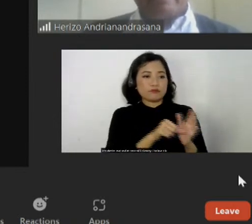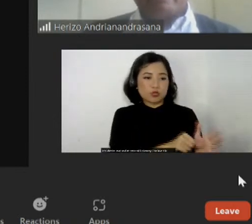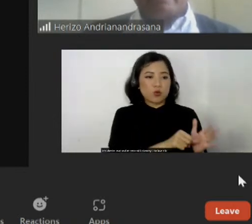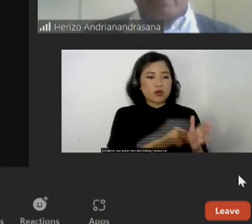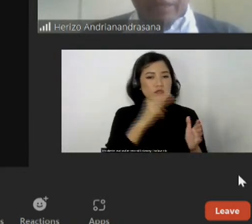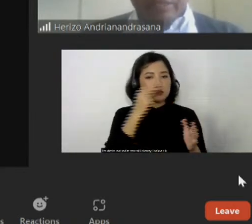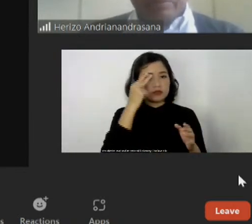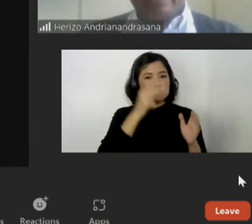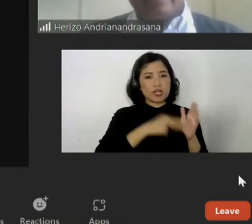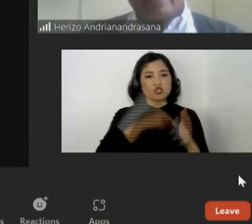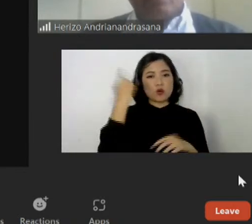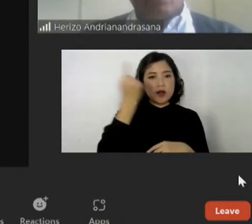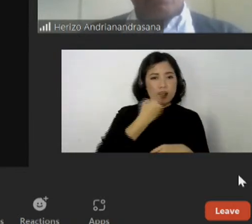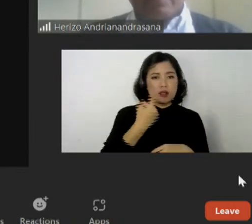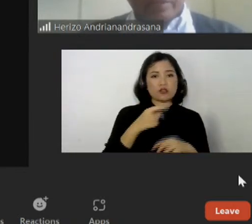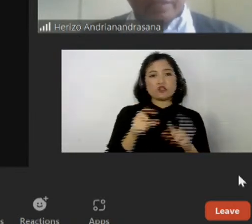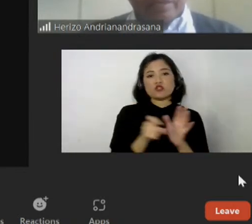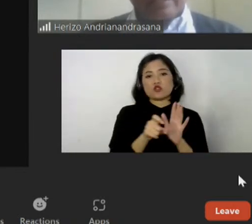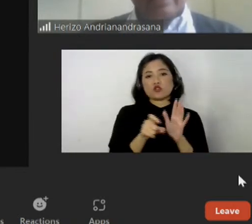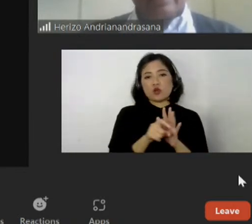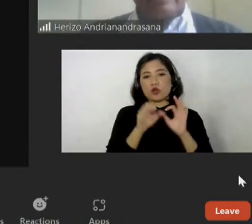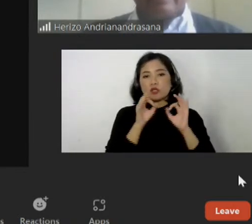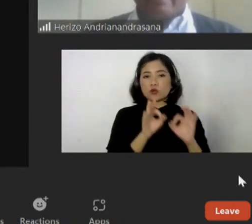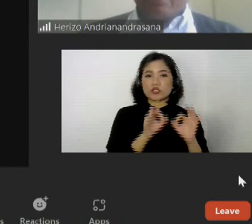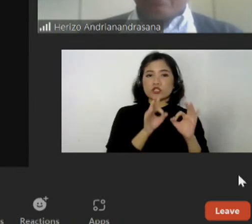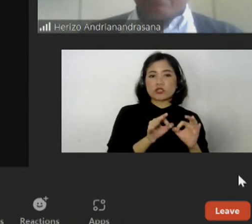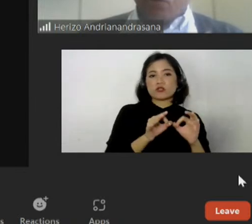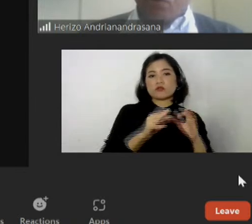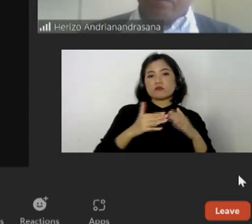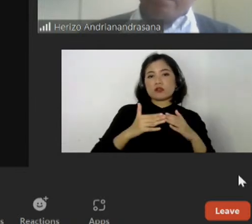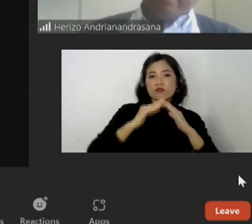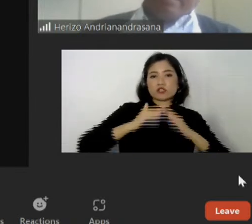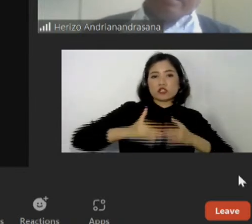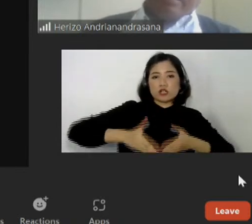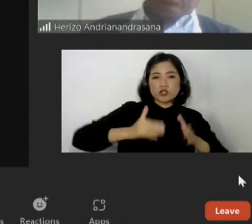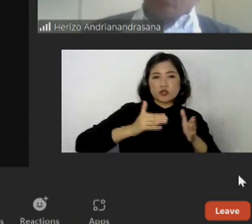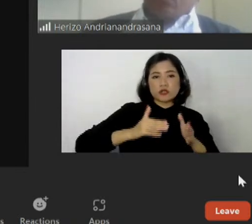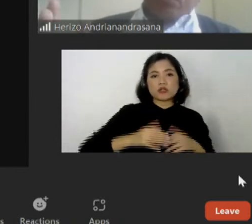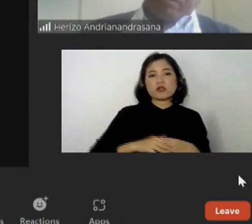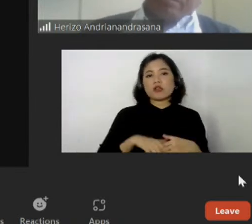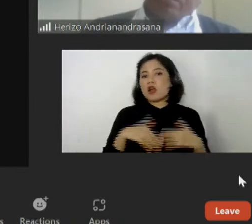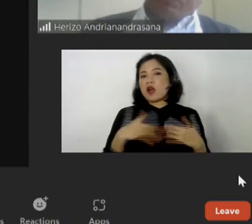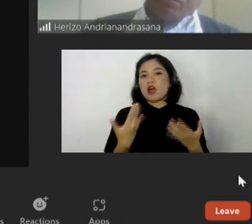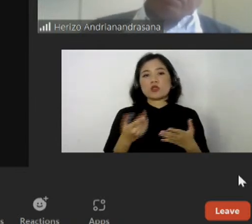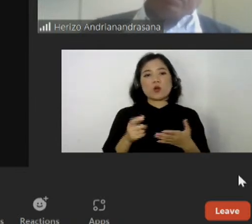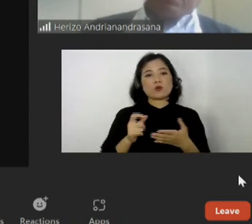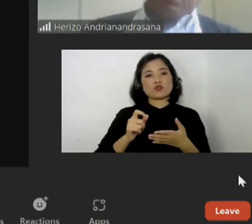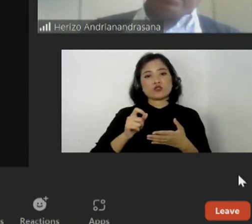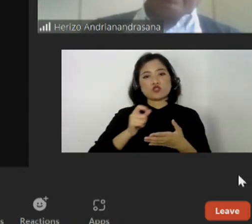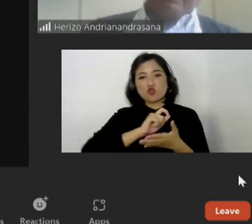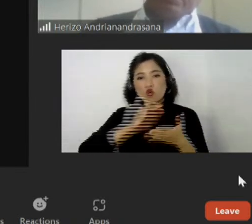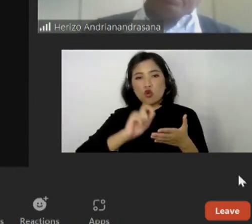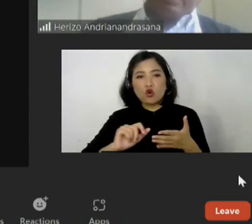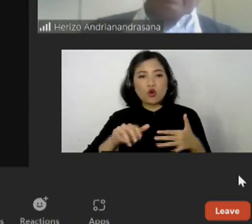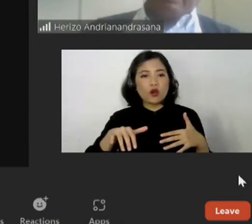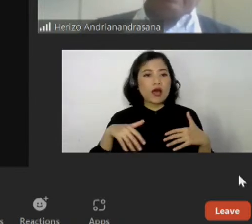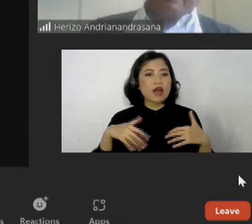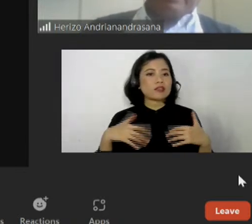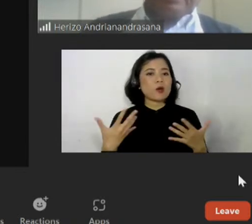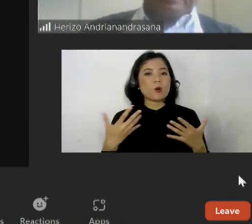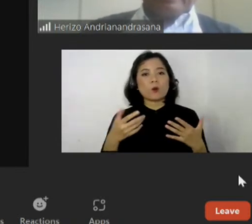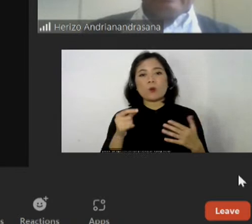I mean for education, for infrastructures, for schools, or for so on,